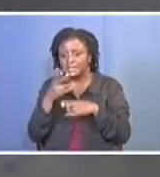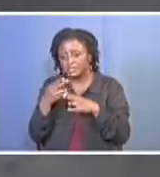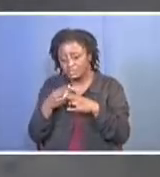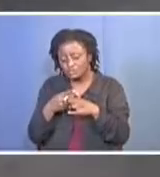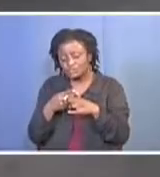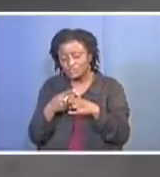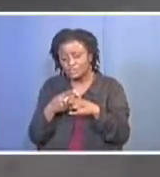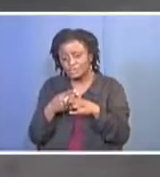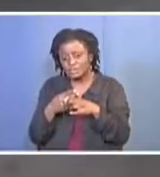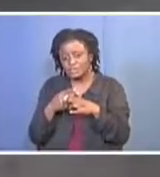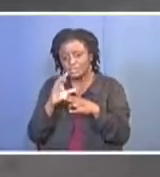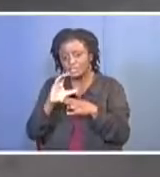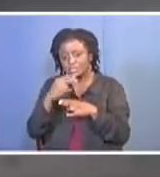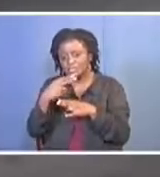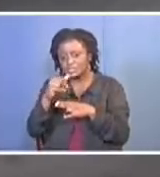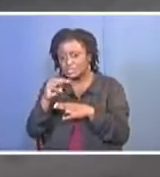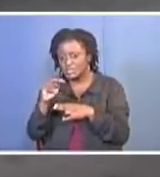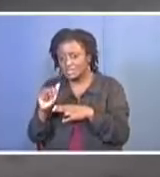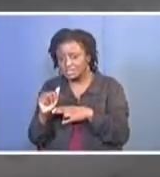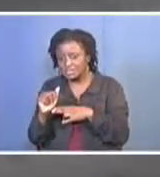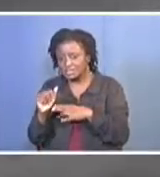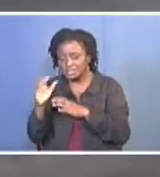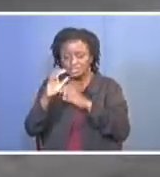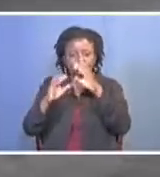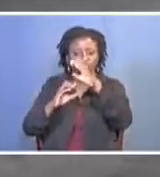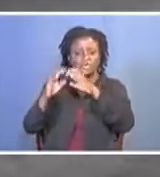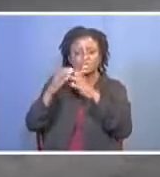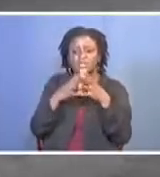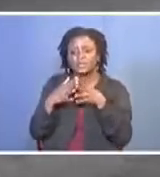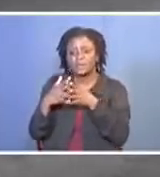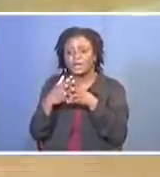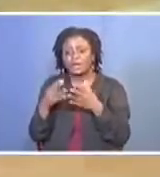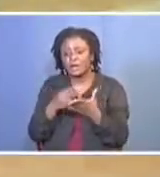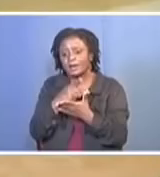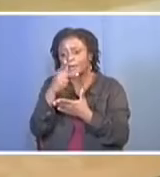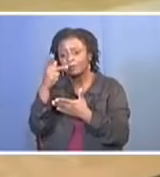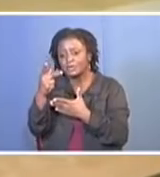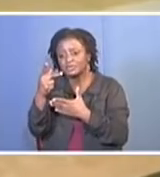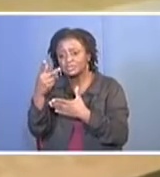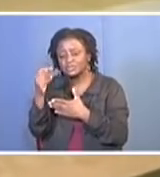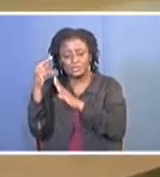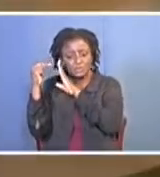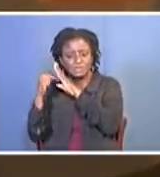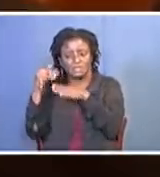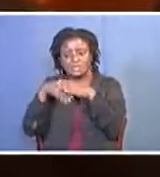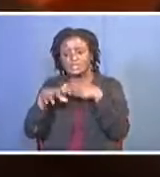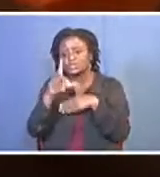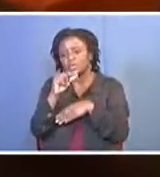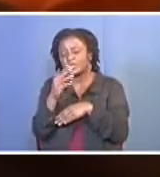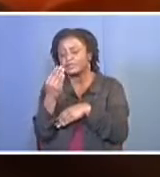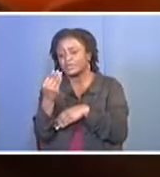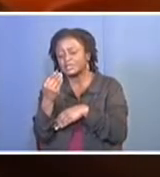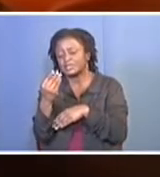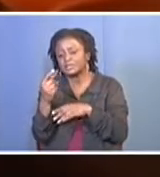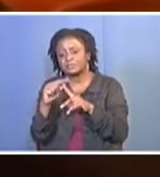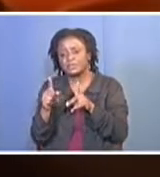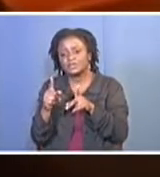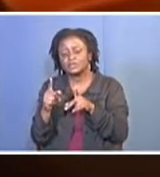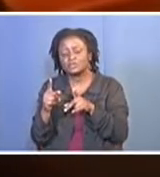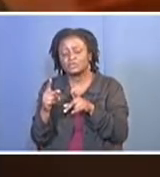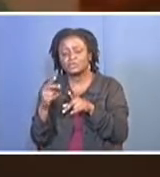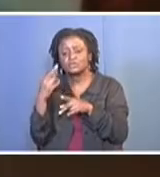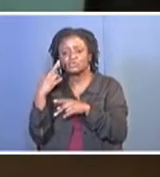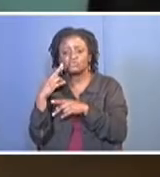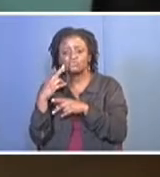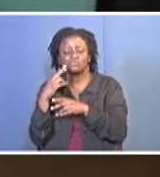short. China Construction America purchased the downtown hotel in 2014. However, it recently cited a dismal business forecast for the